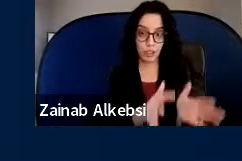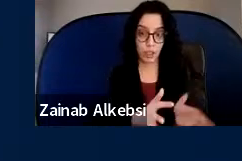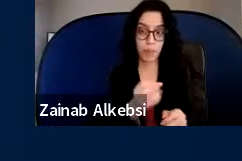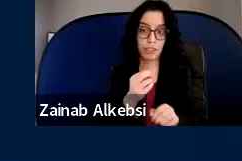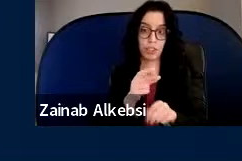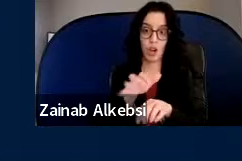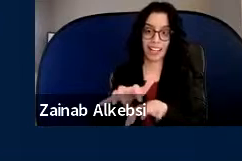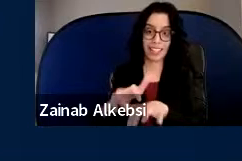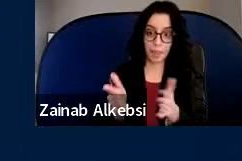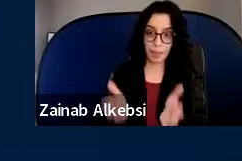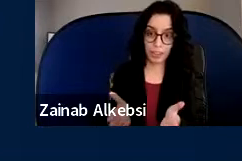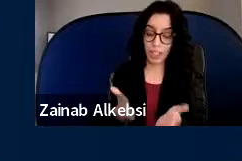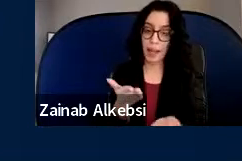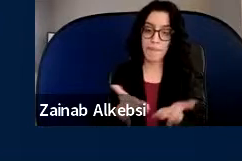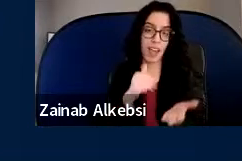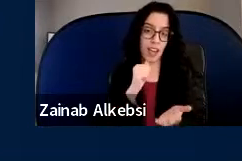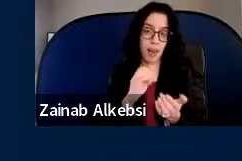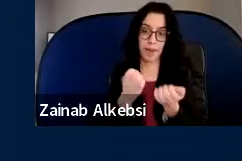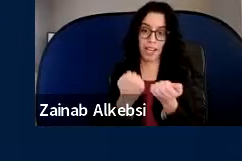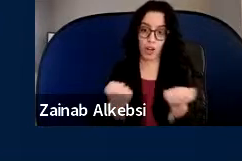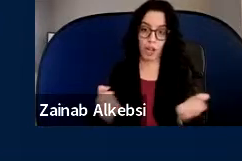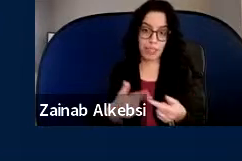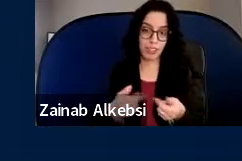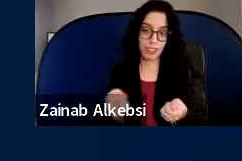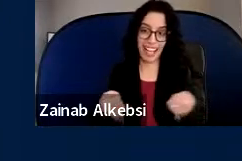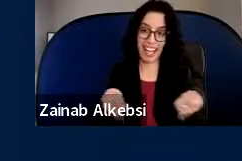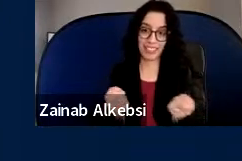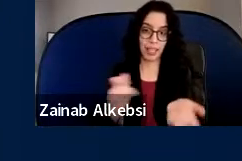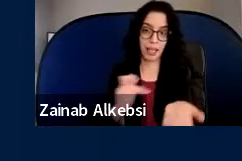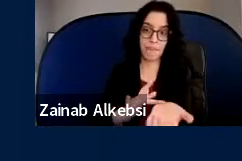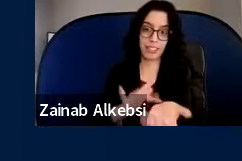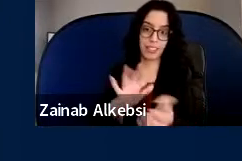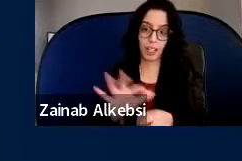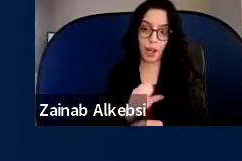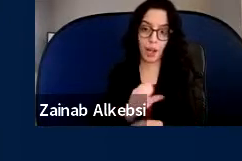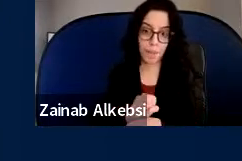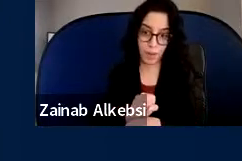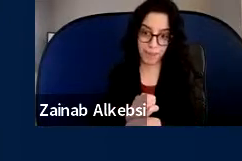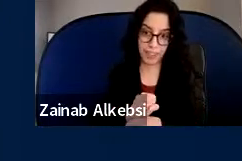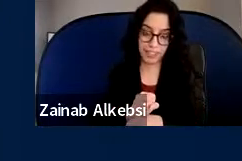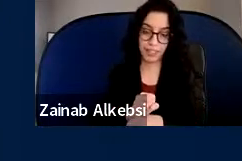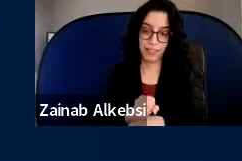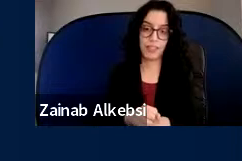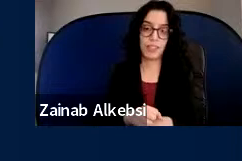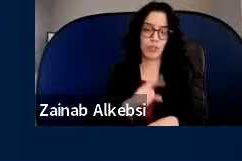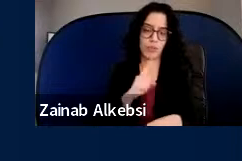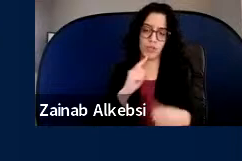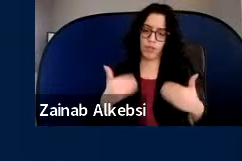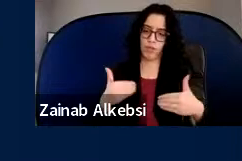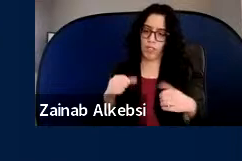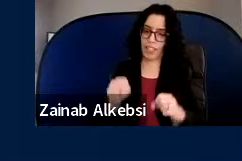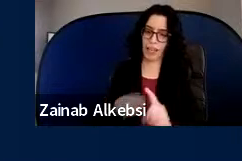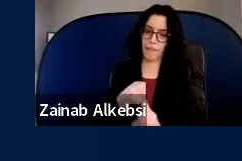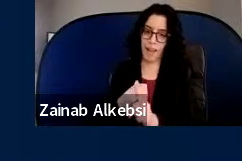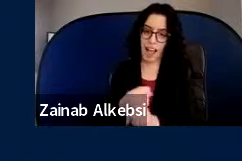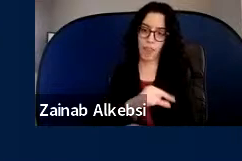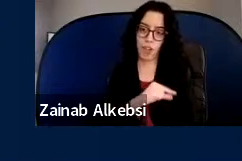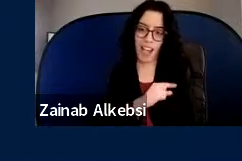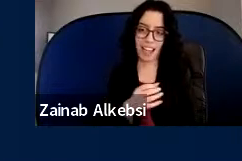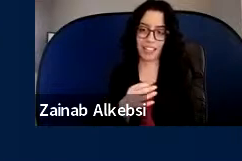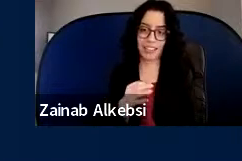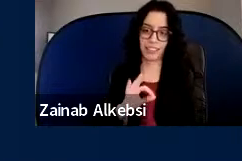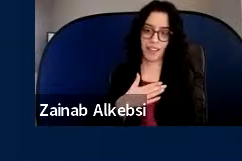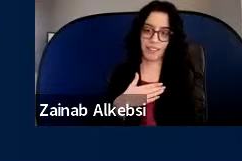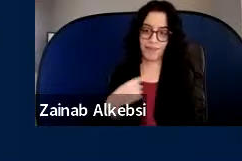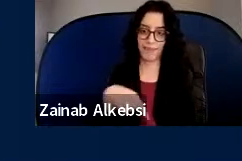Also, if you're using something like video relay service to bring up an interpreter on one screen, it's typically a random interpreter who may not know